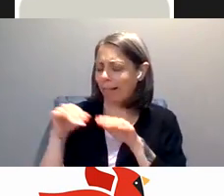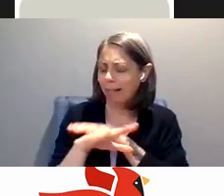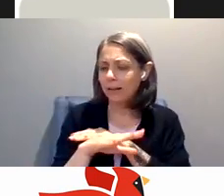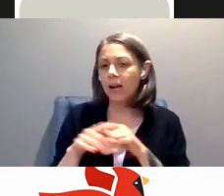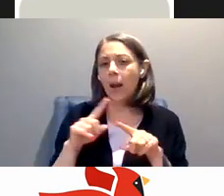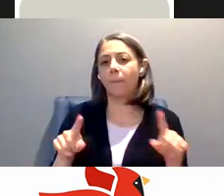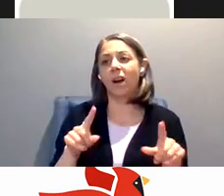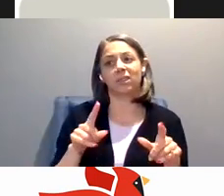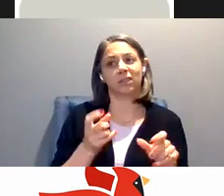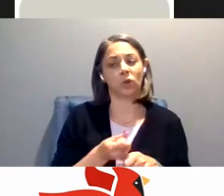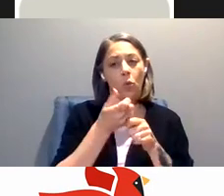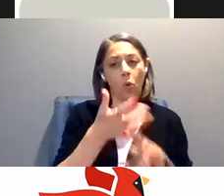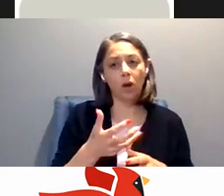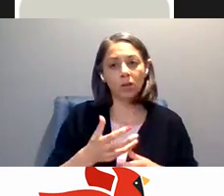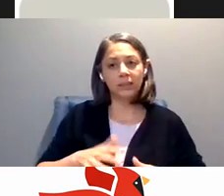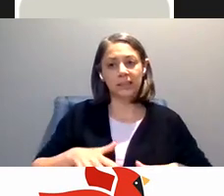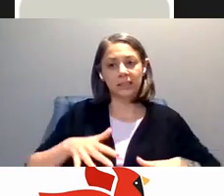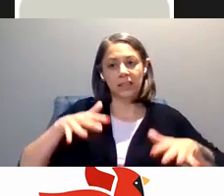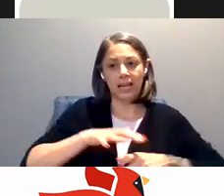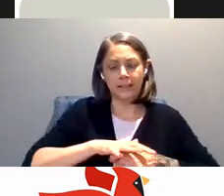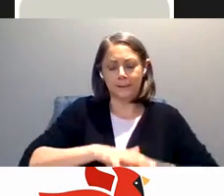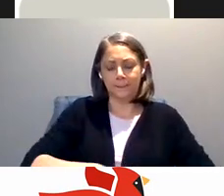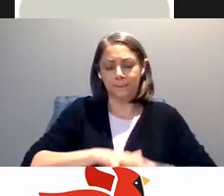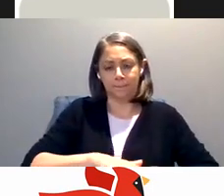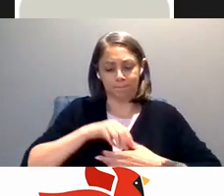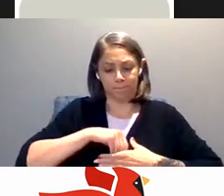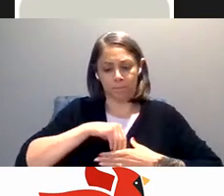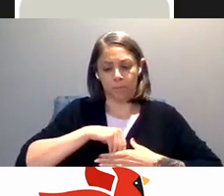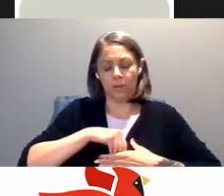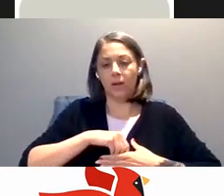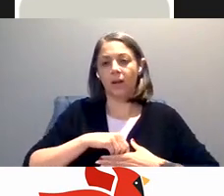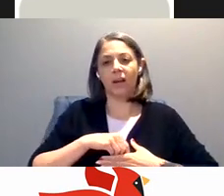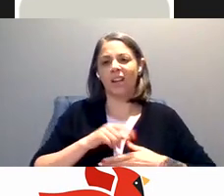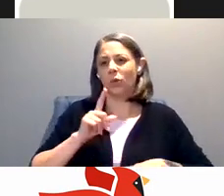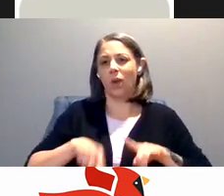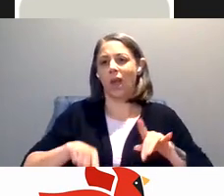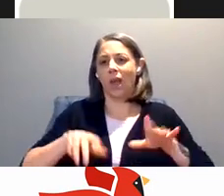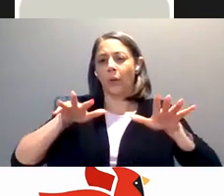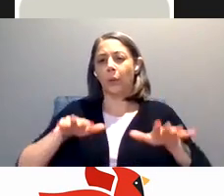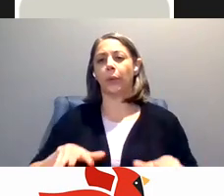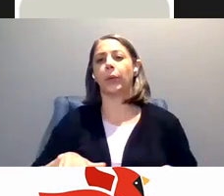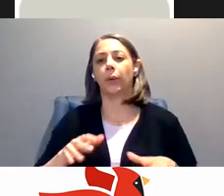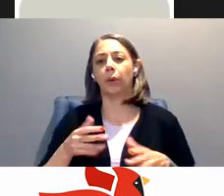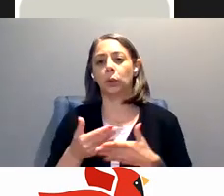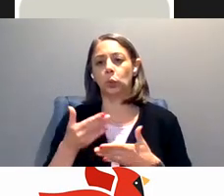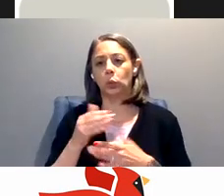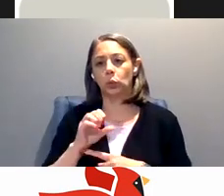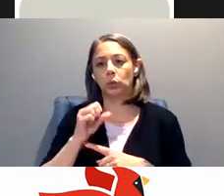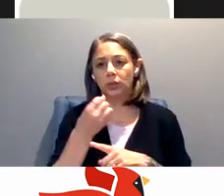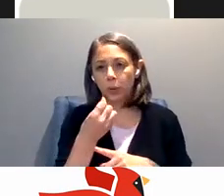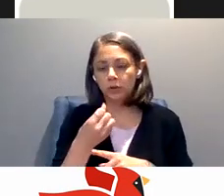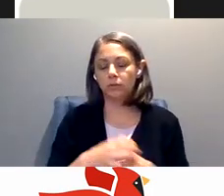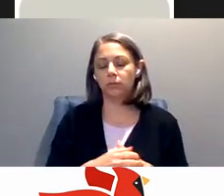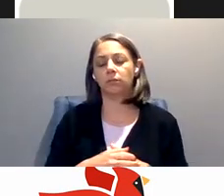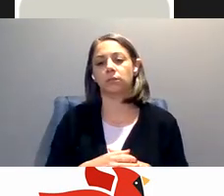created anxiety and tension in you, and that you weren't able to kind of settle into the new conditions or the circumstances